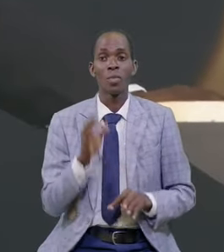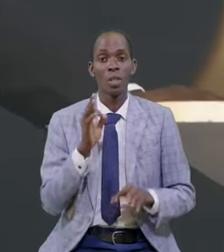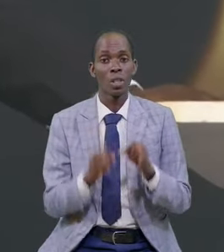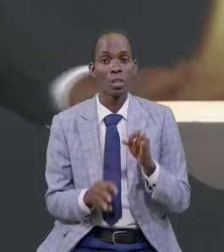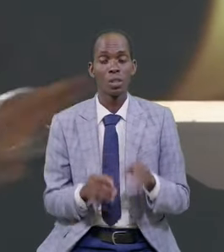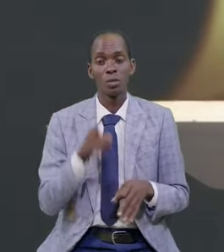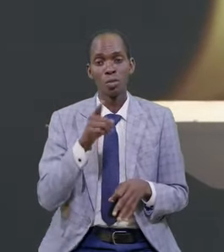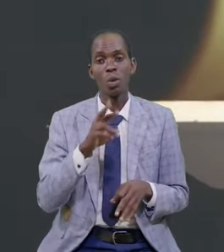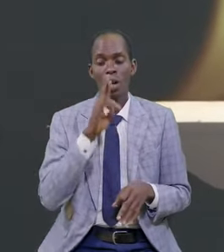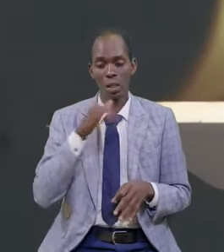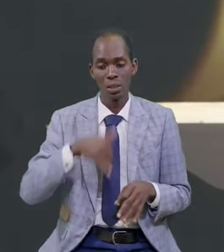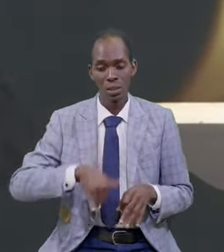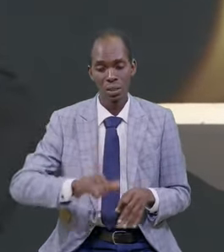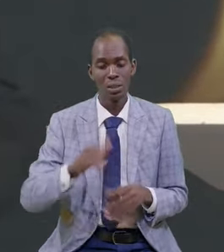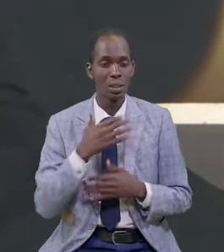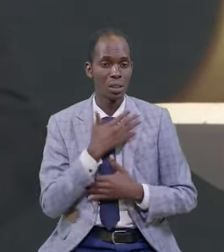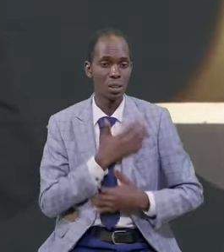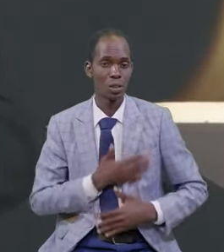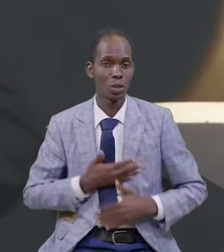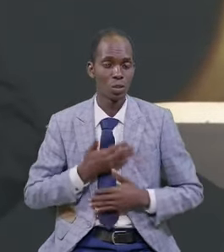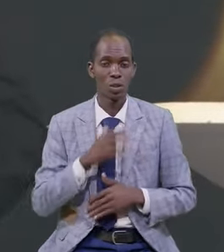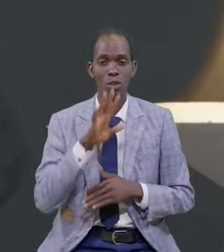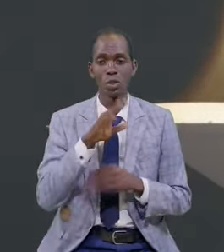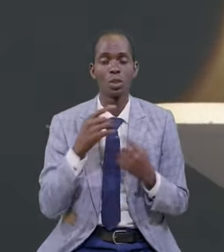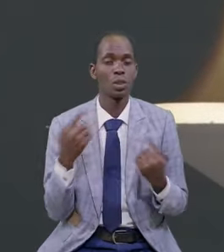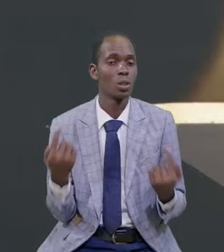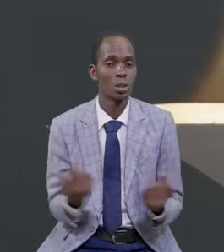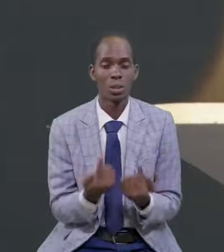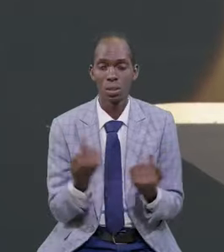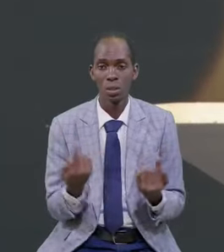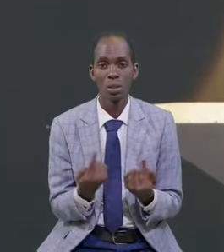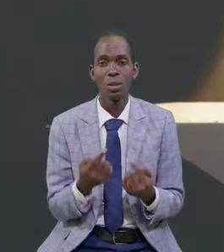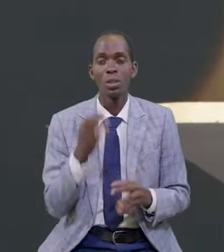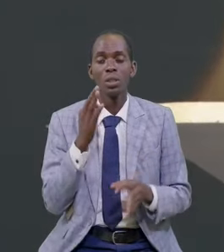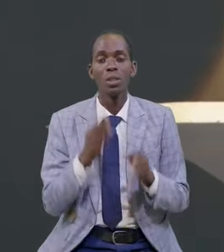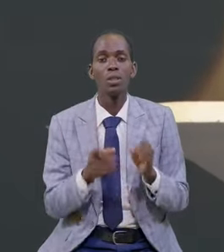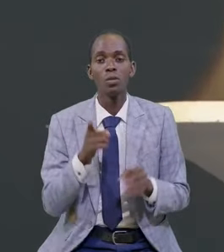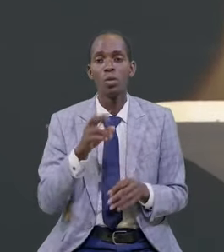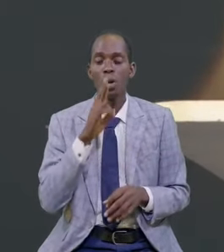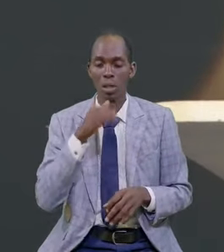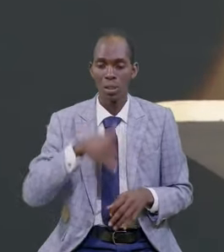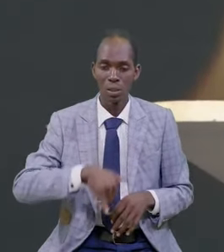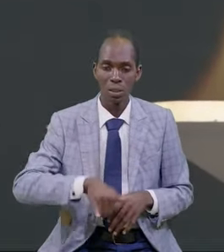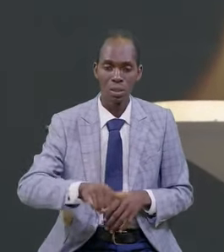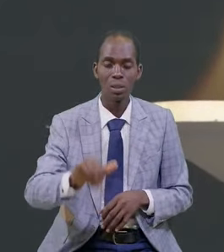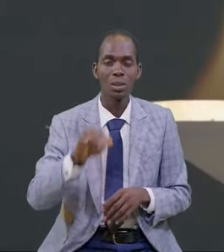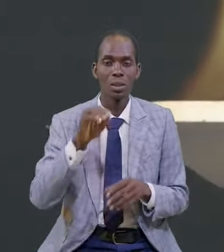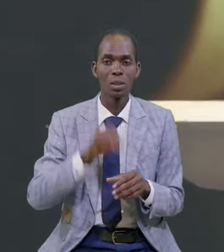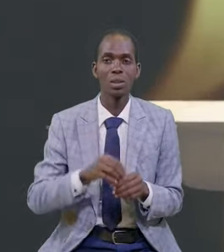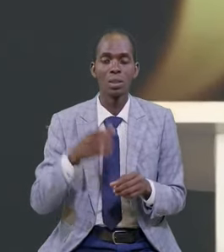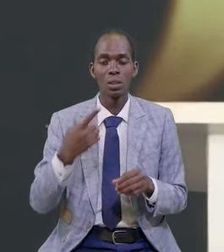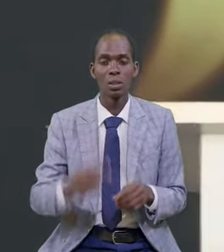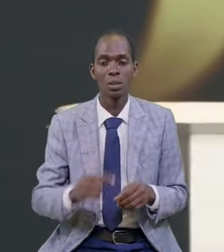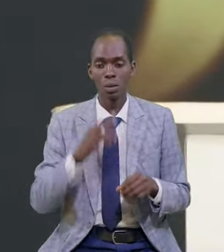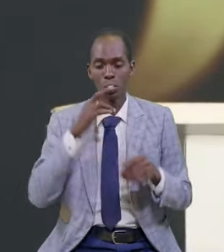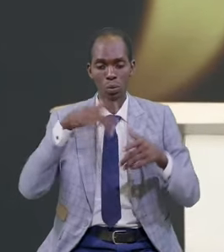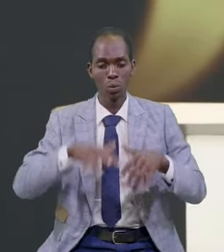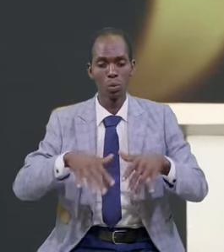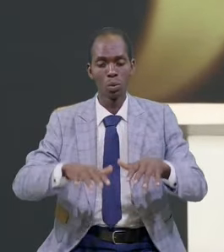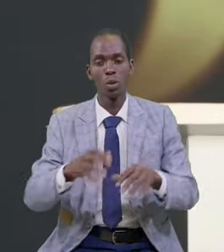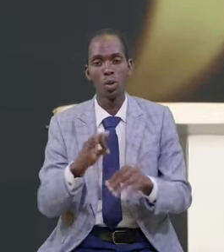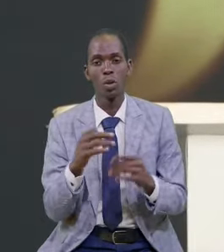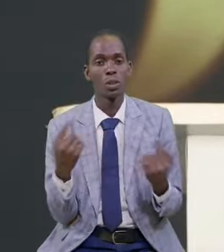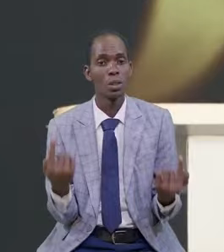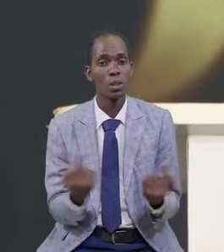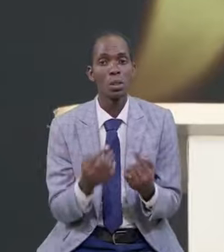sin if you're still swimming in the sea of sin if you're still swallowing all